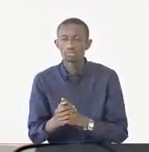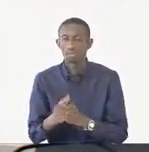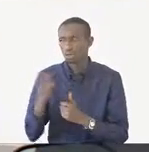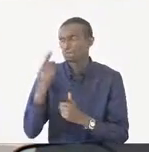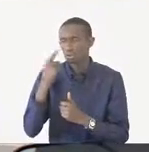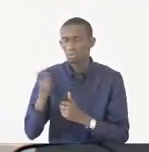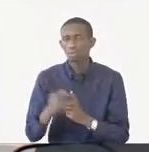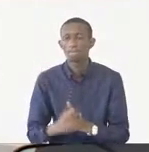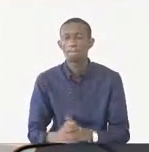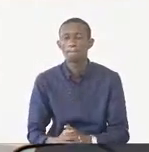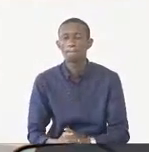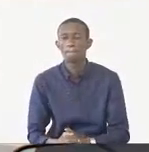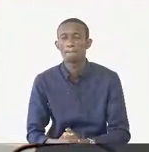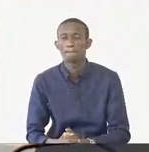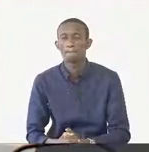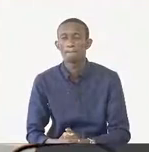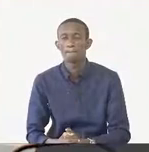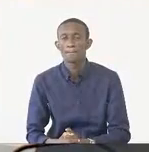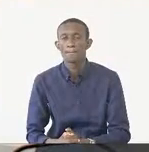find then,